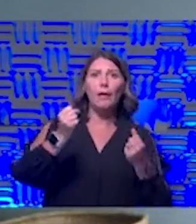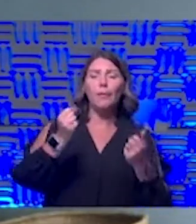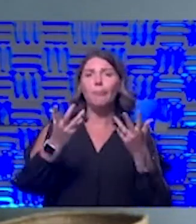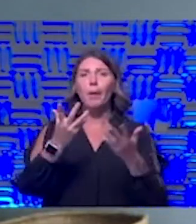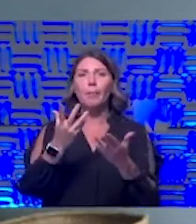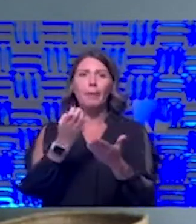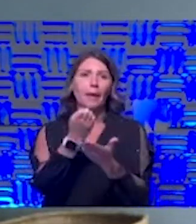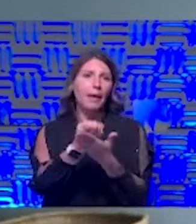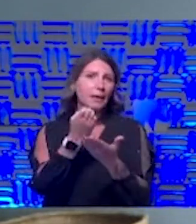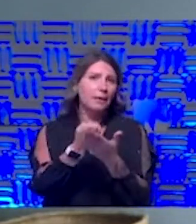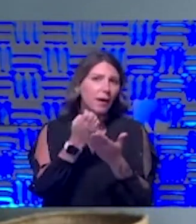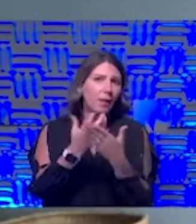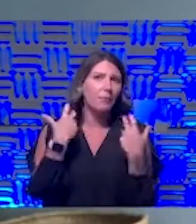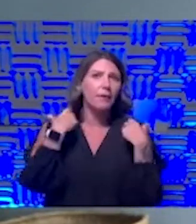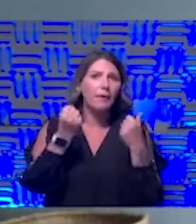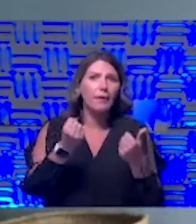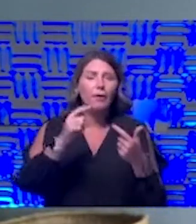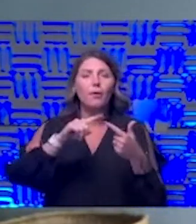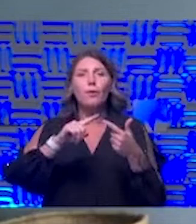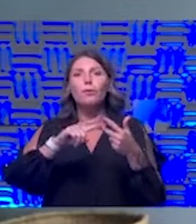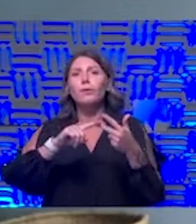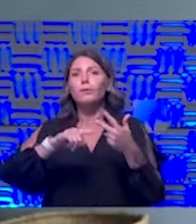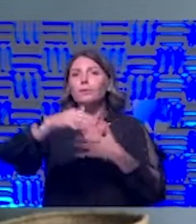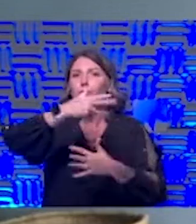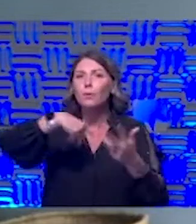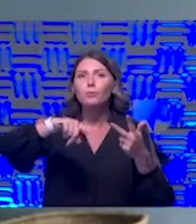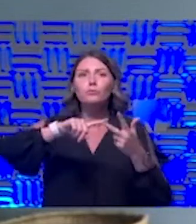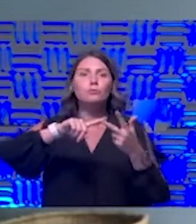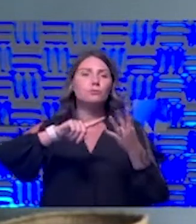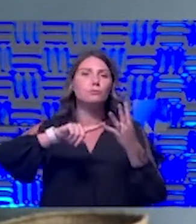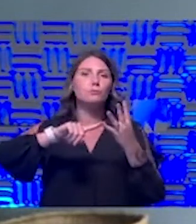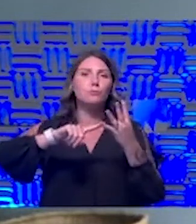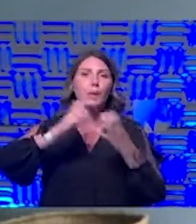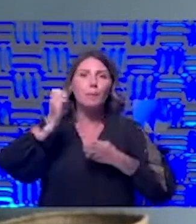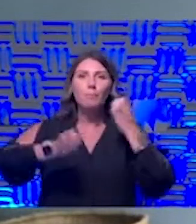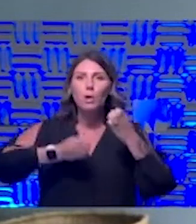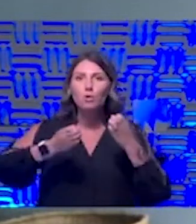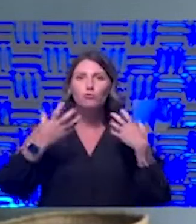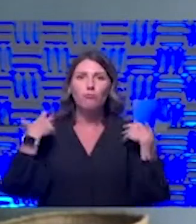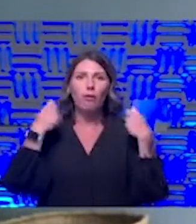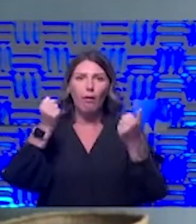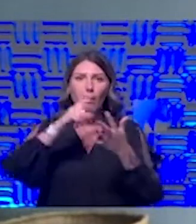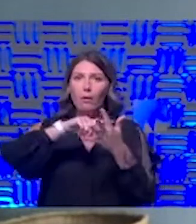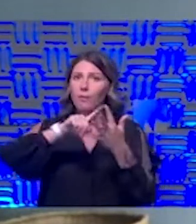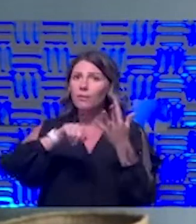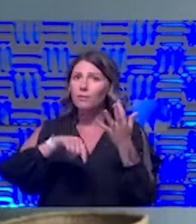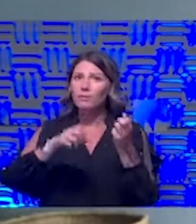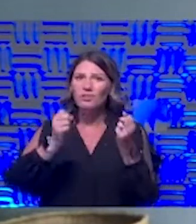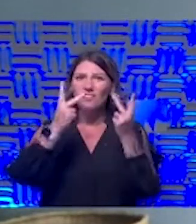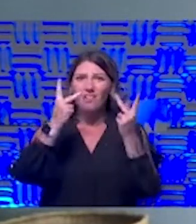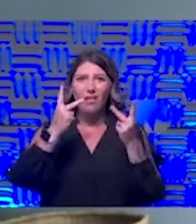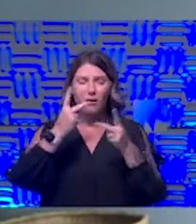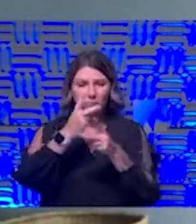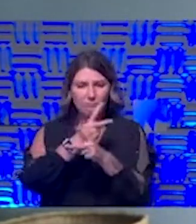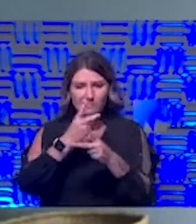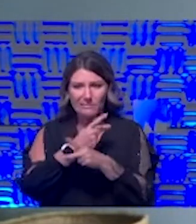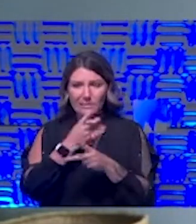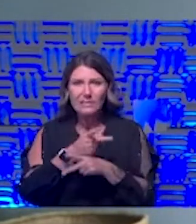your social and emotional health. And so there's a lot of calculations that need to be